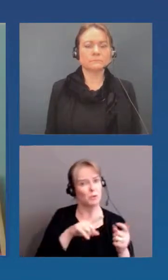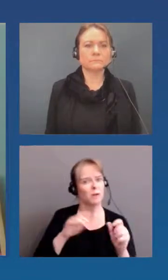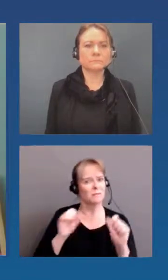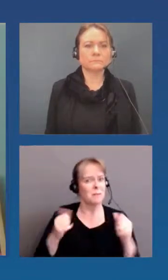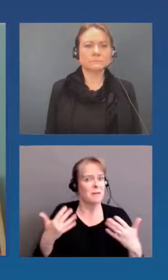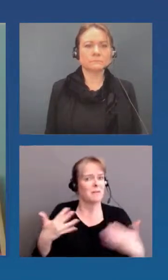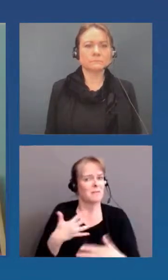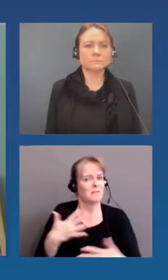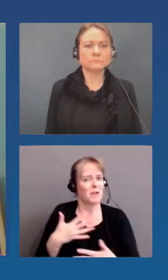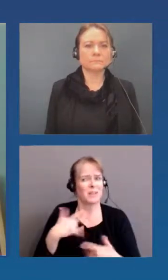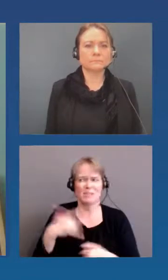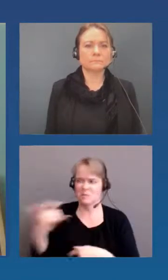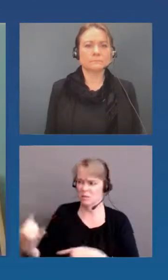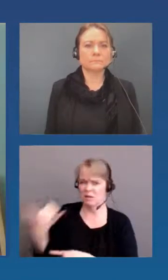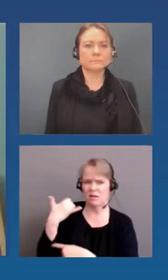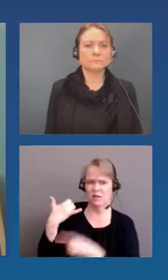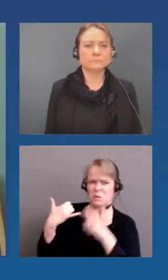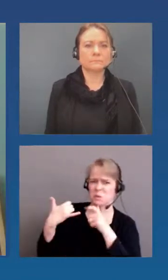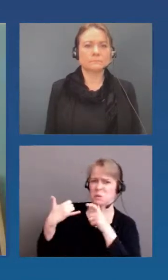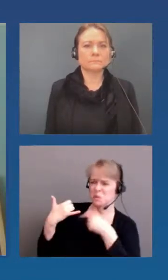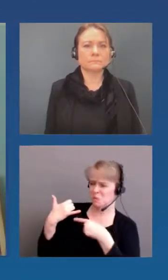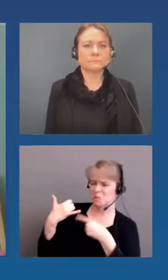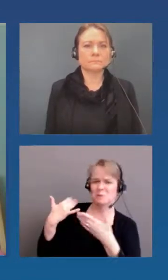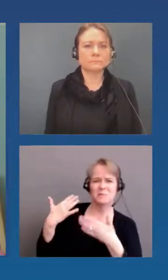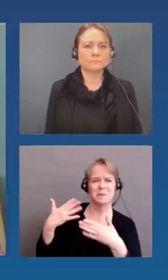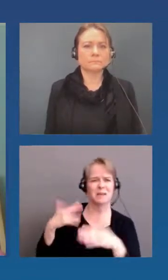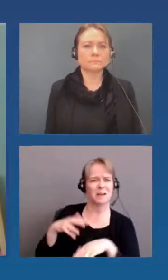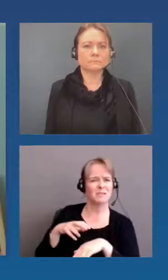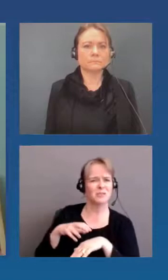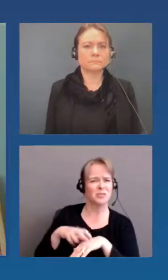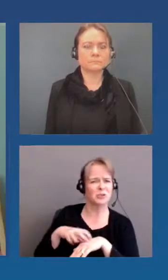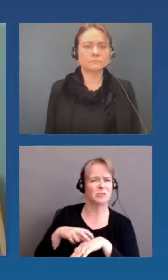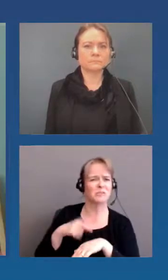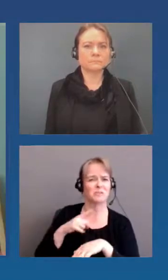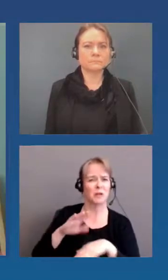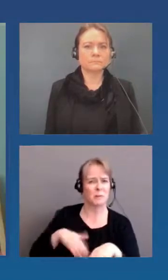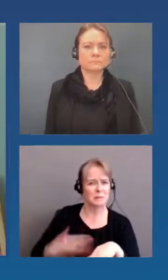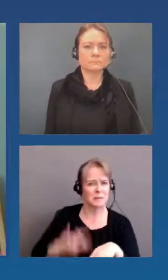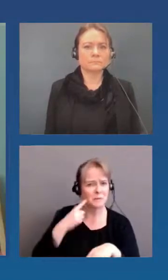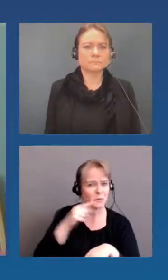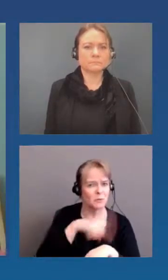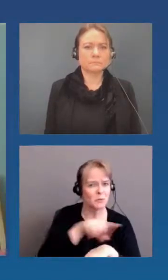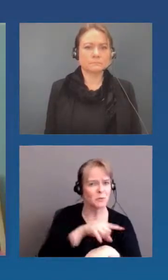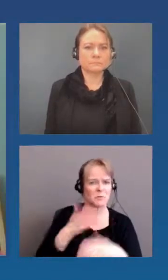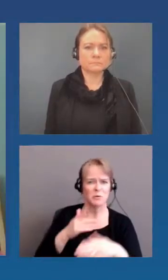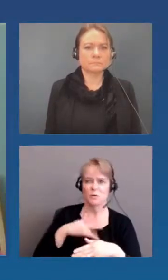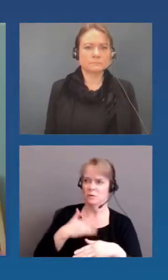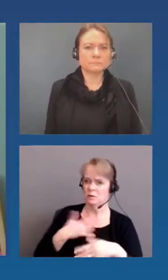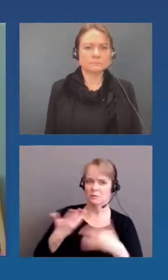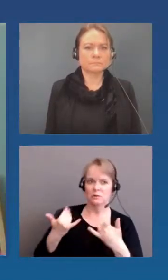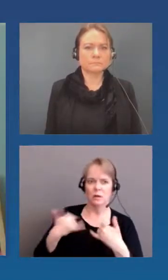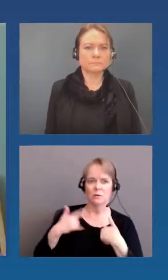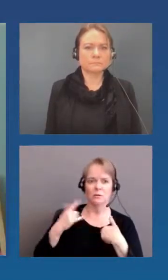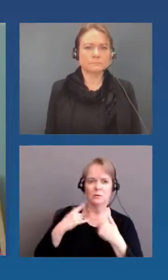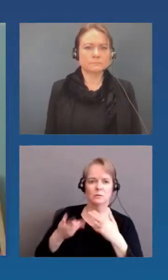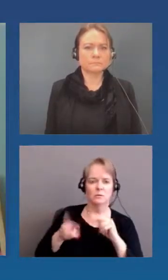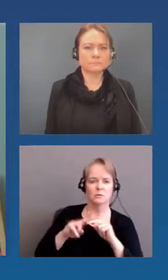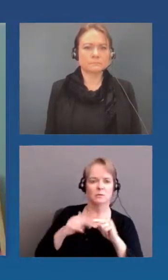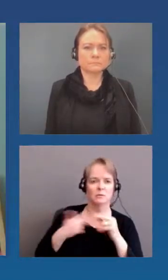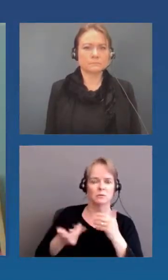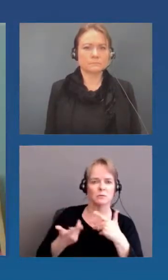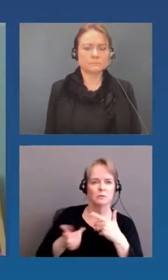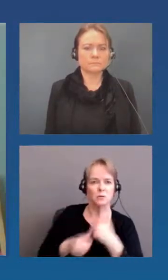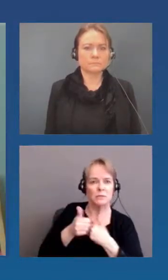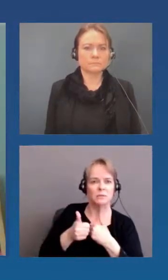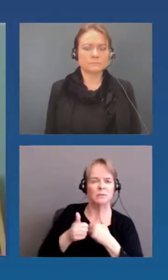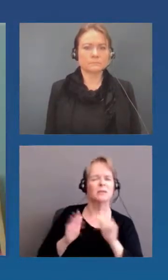might well make you nervous and upset because you're feeling at risk. But just try and remember that the people on the other end of the phone are